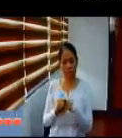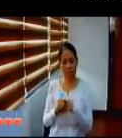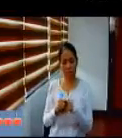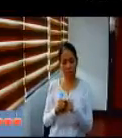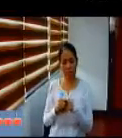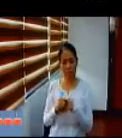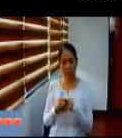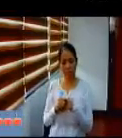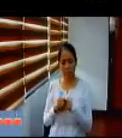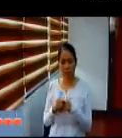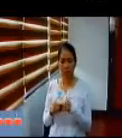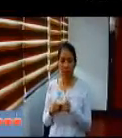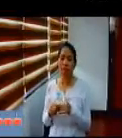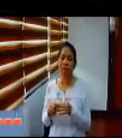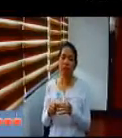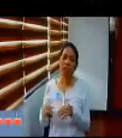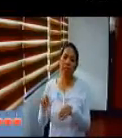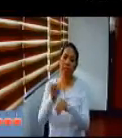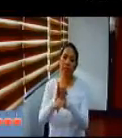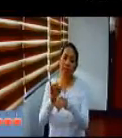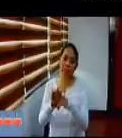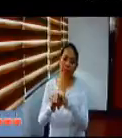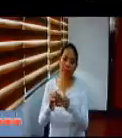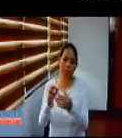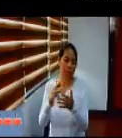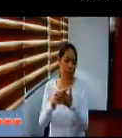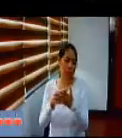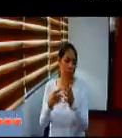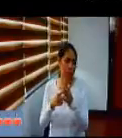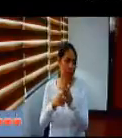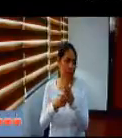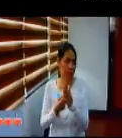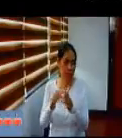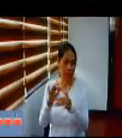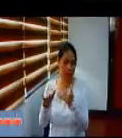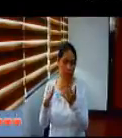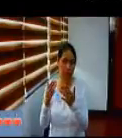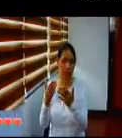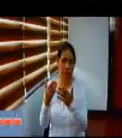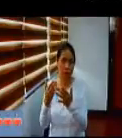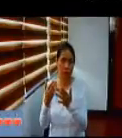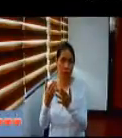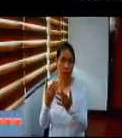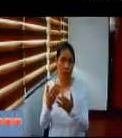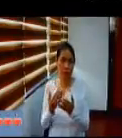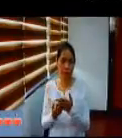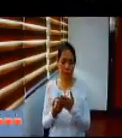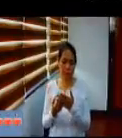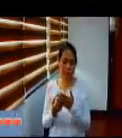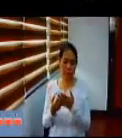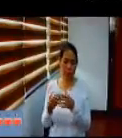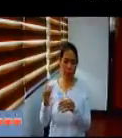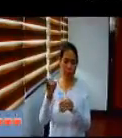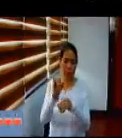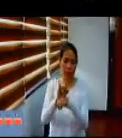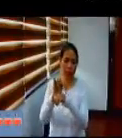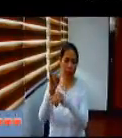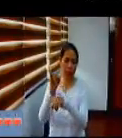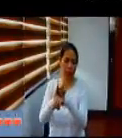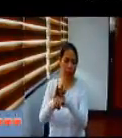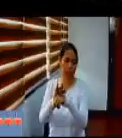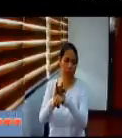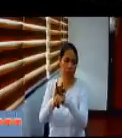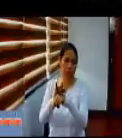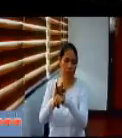So investments are the source of growth. But investments rely essentially on risk assessment.